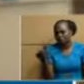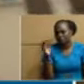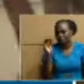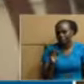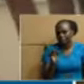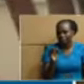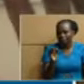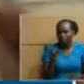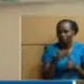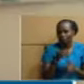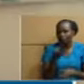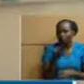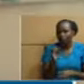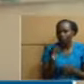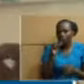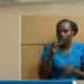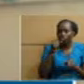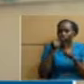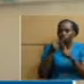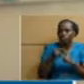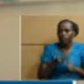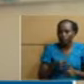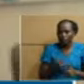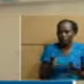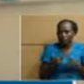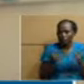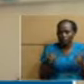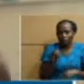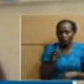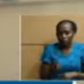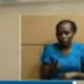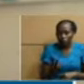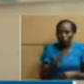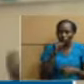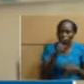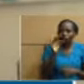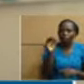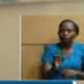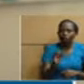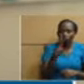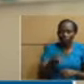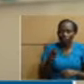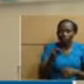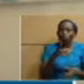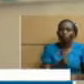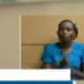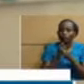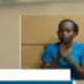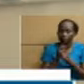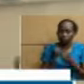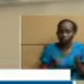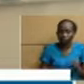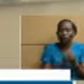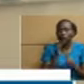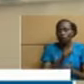3 of the GDP. But we are just requesting for 1% of the national budget to support older persons.